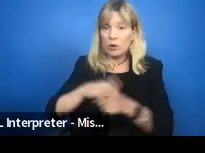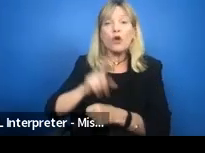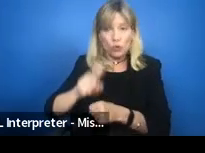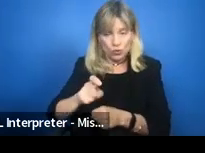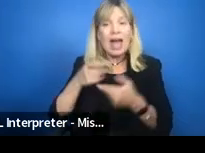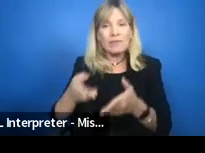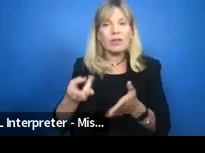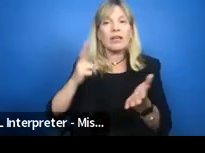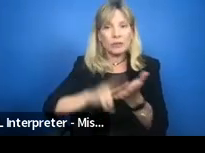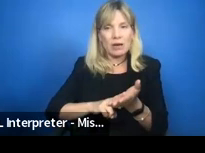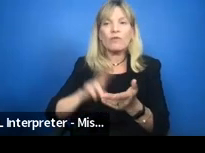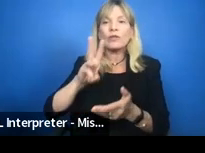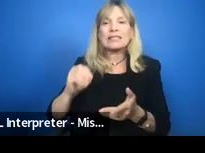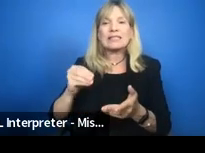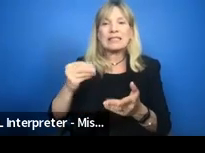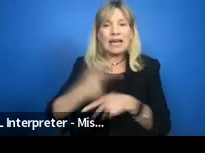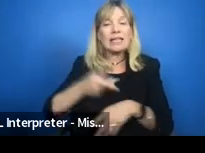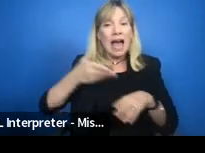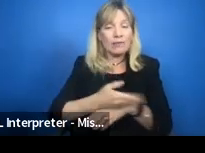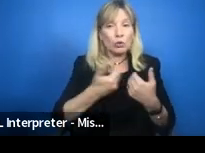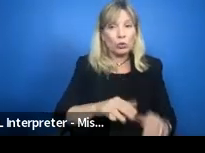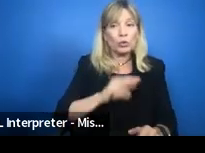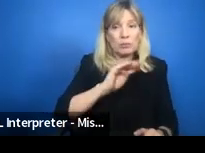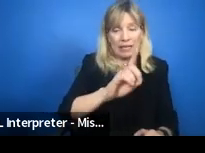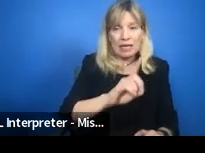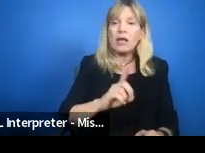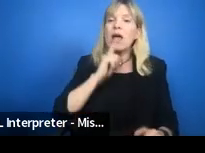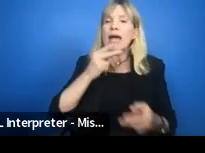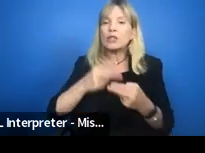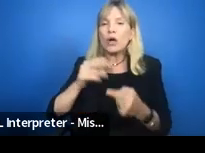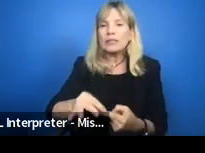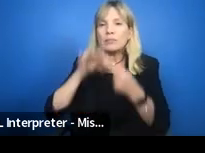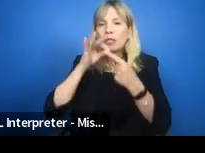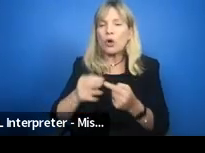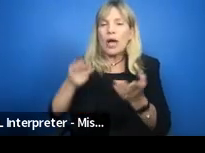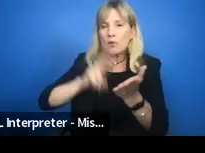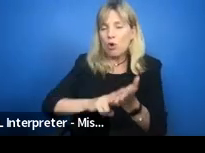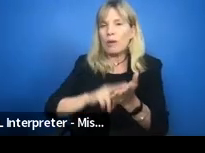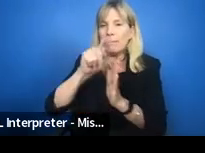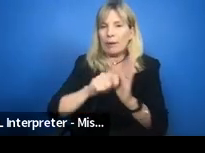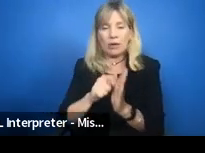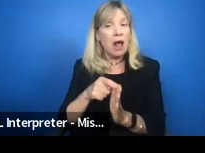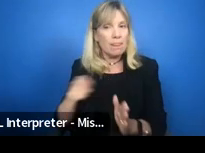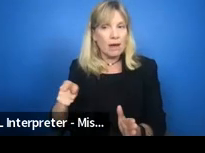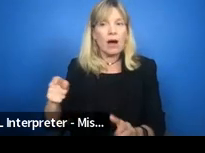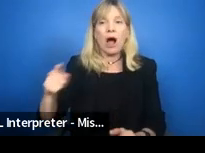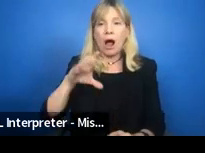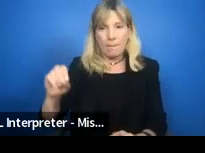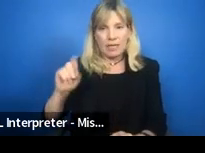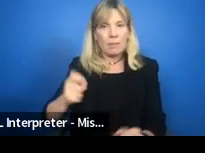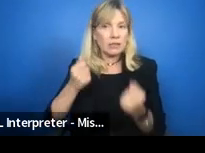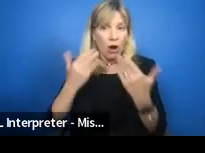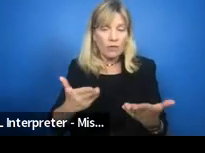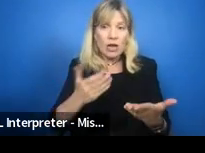up for 60 days after you lose your coverage. This is called a special enrollment period, and they have to offer this to you if you're losing